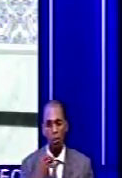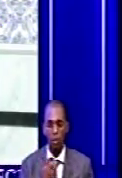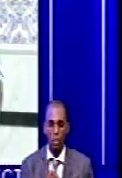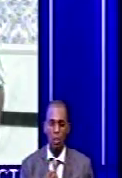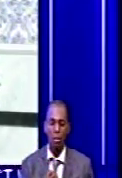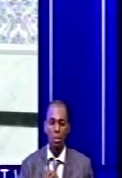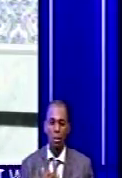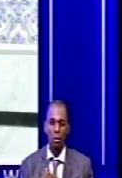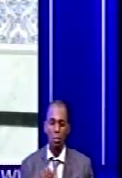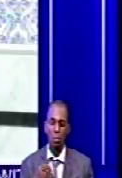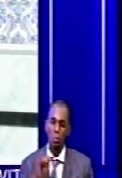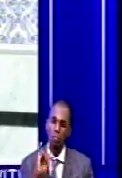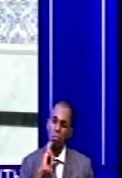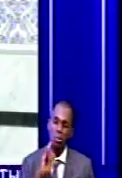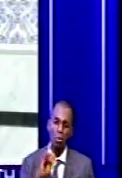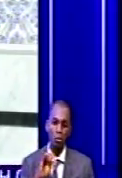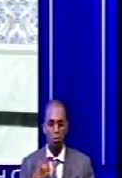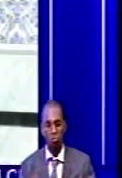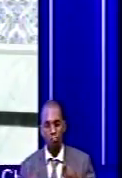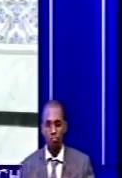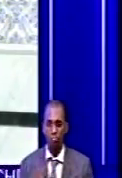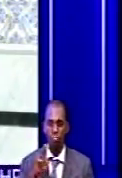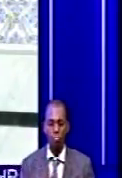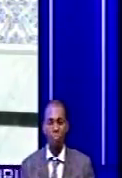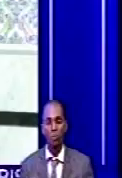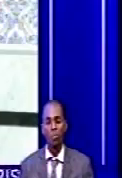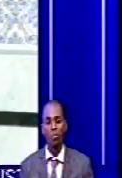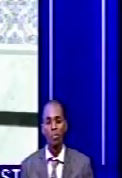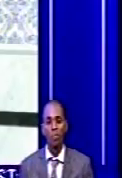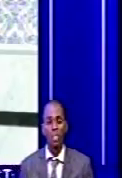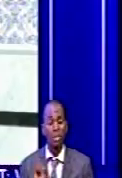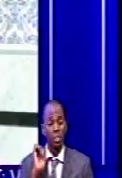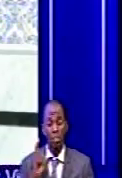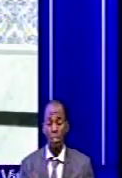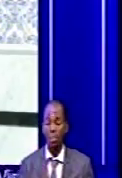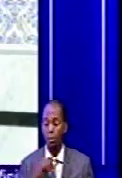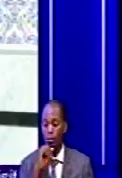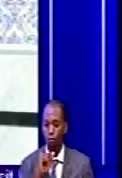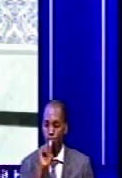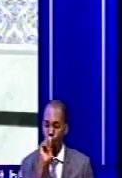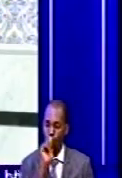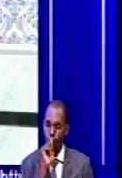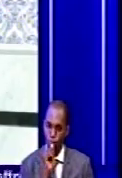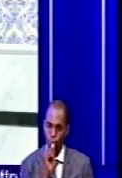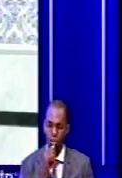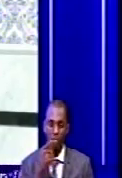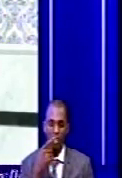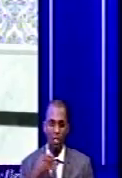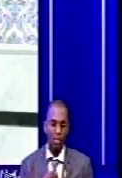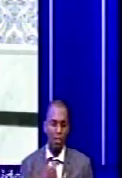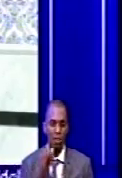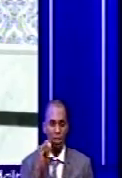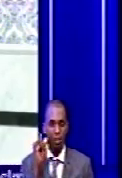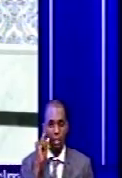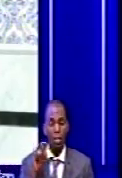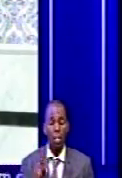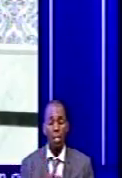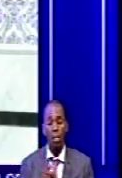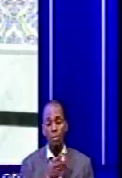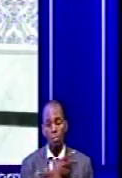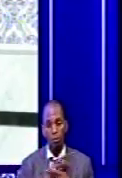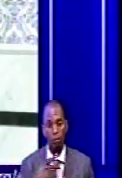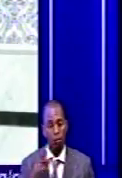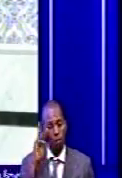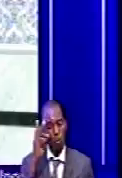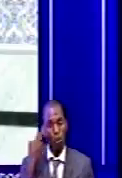Where the train of this crusade moved to Enugu, tonight we have three testifiers. I present them